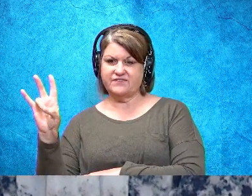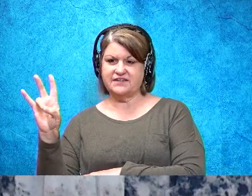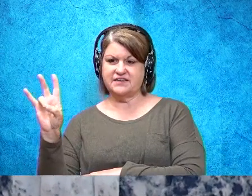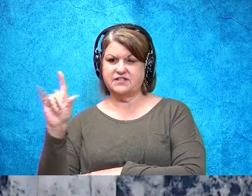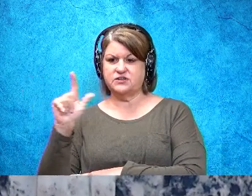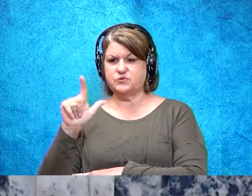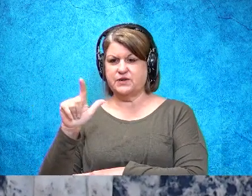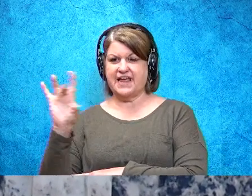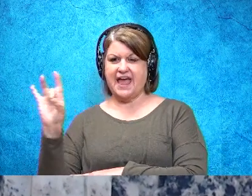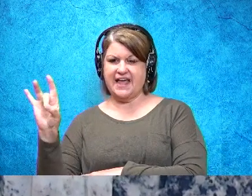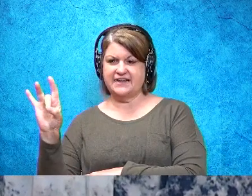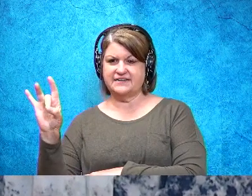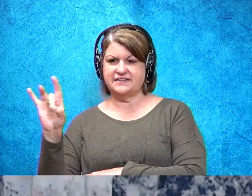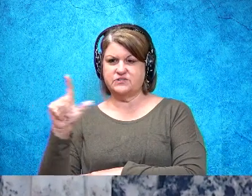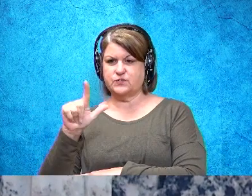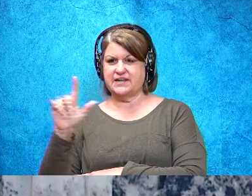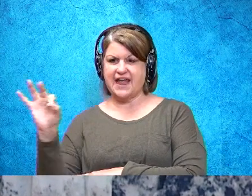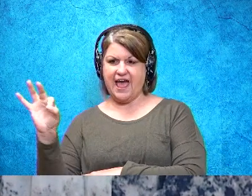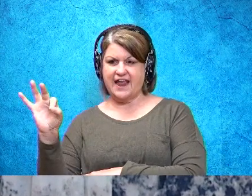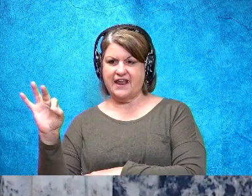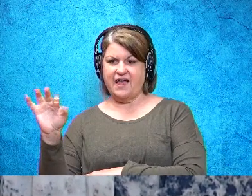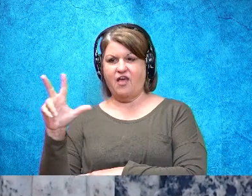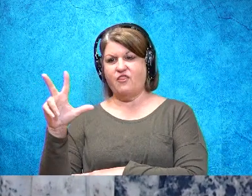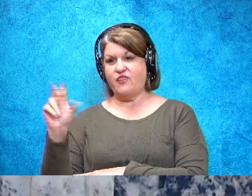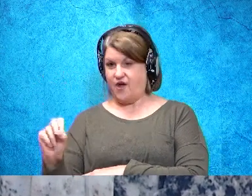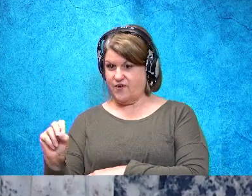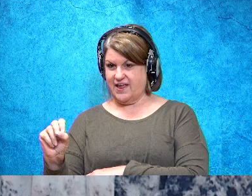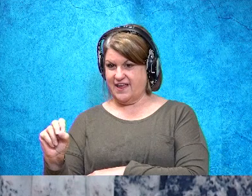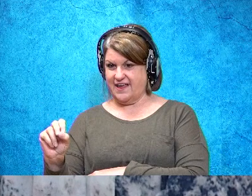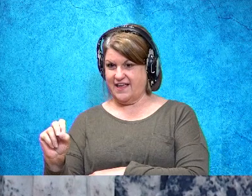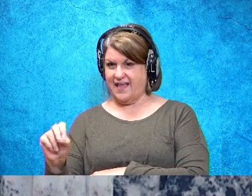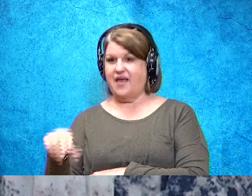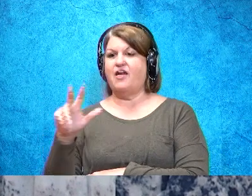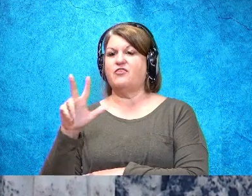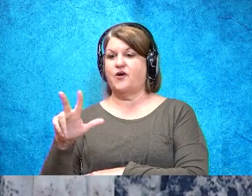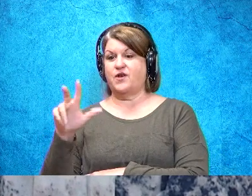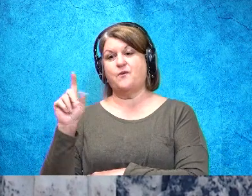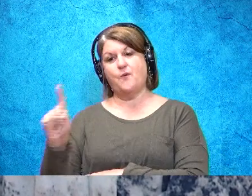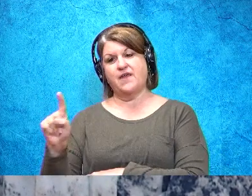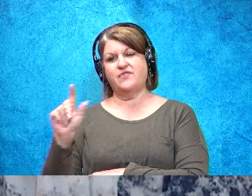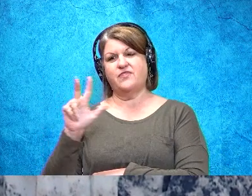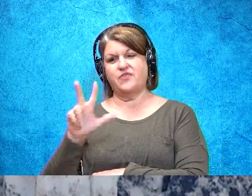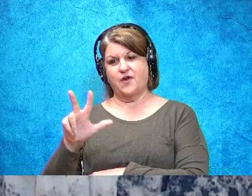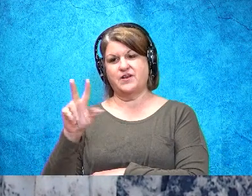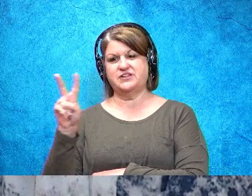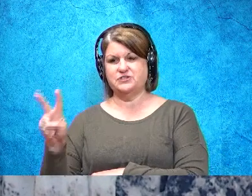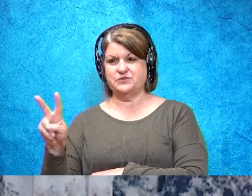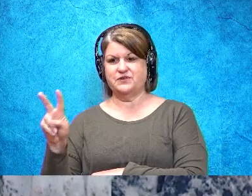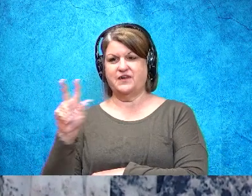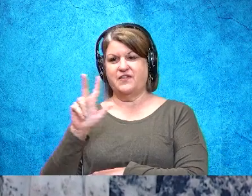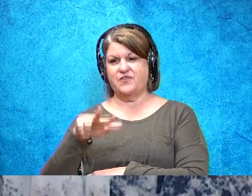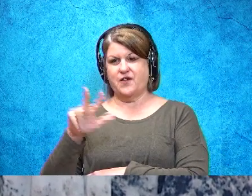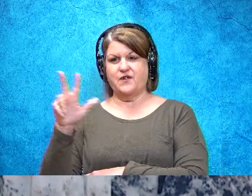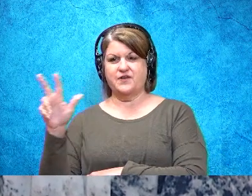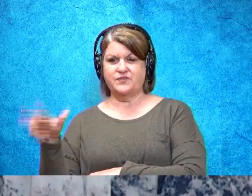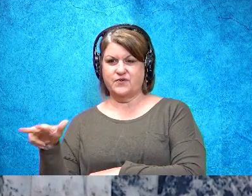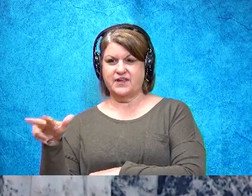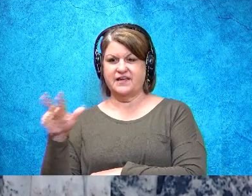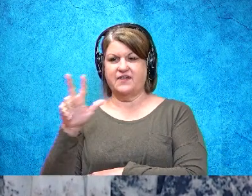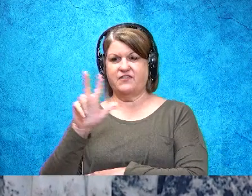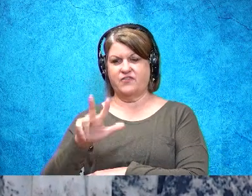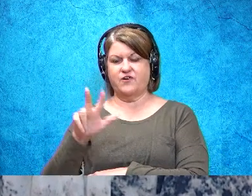27, 28, 29, 30, 31, 32,